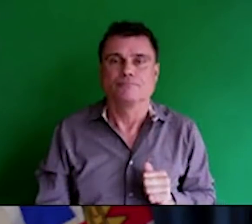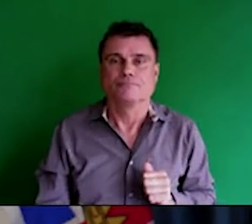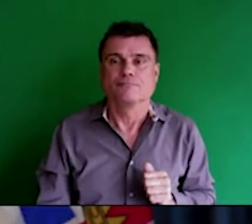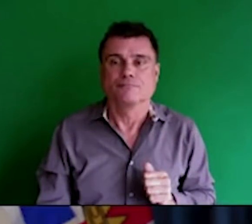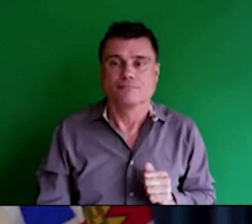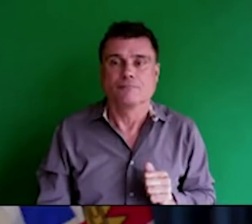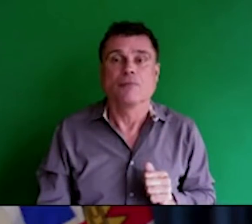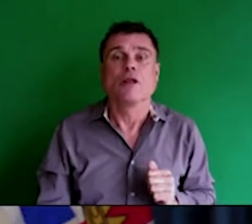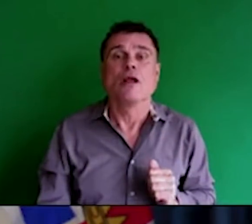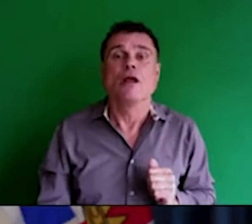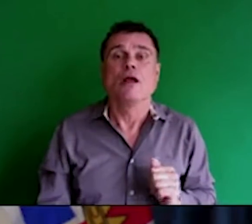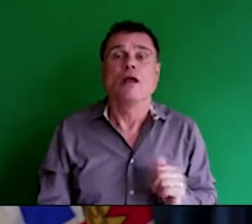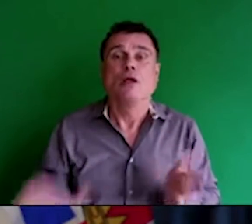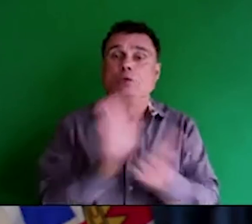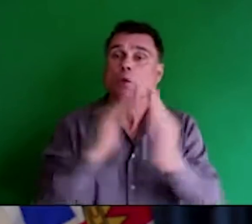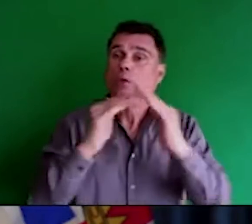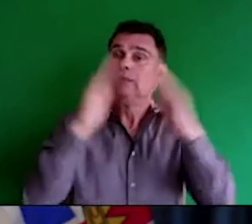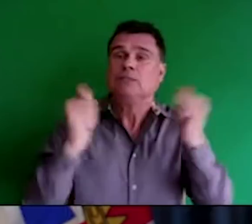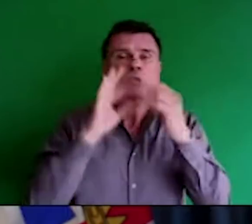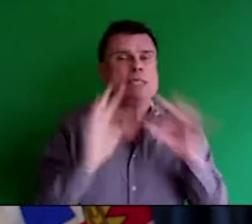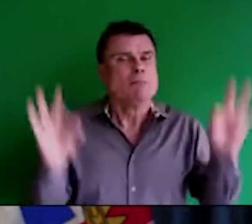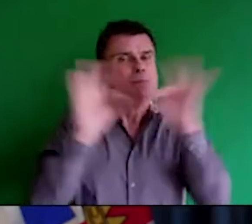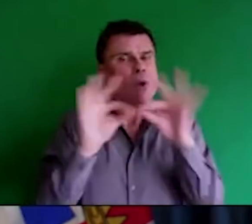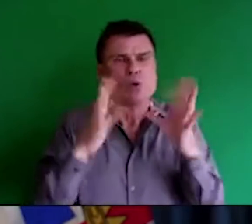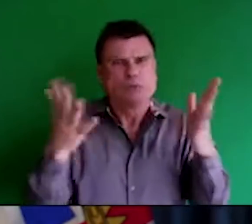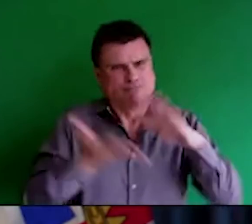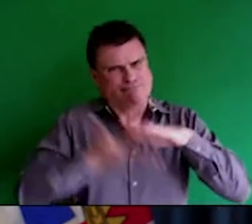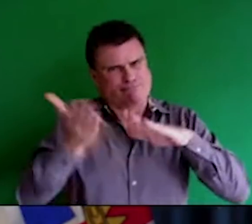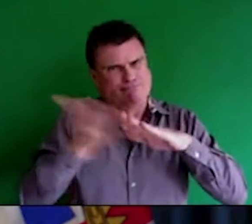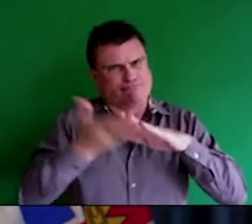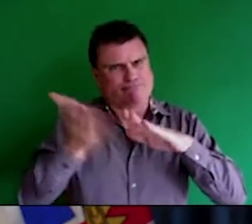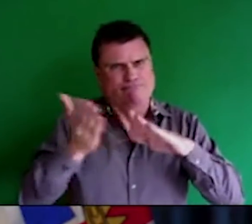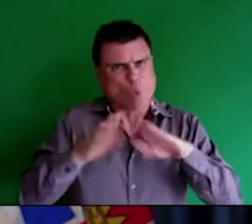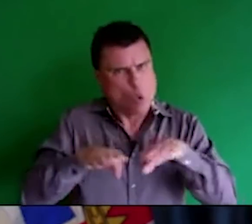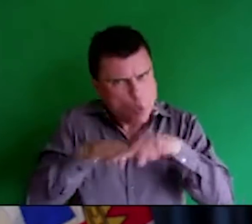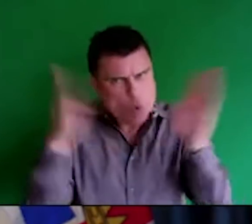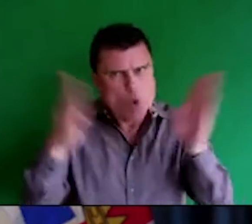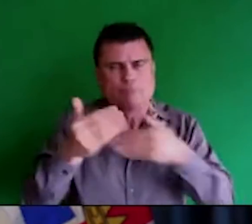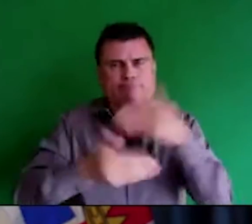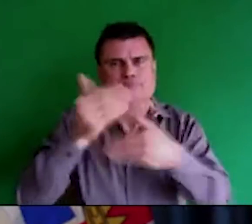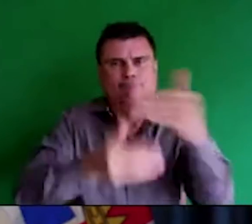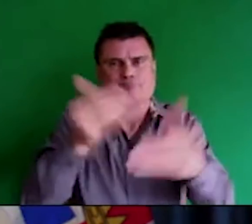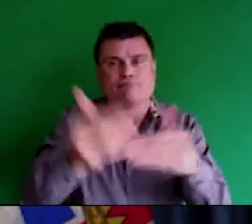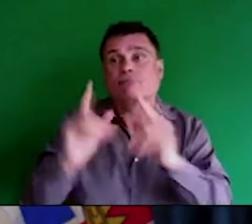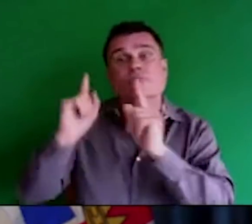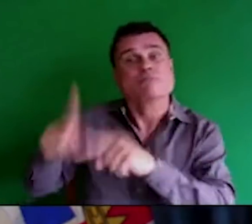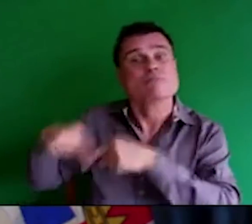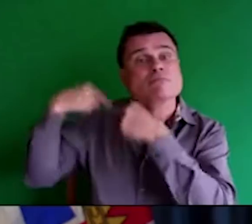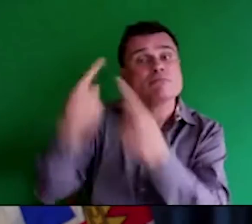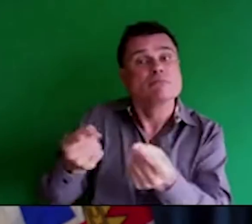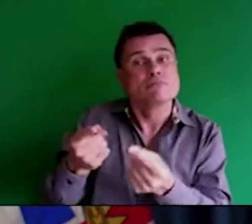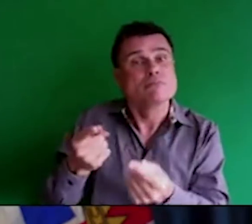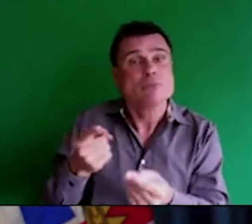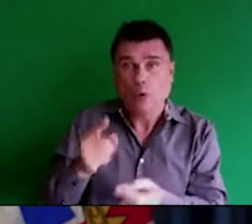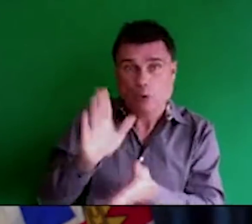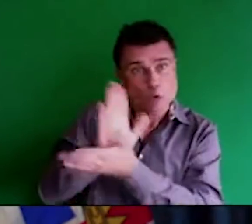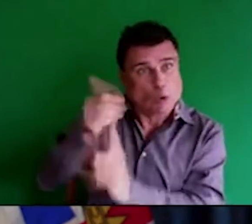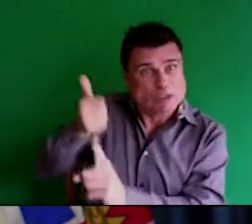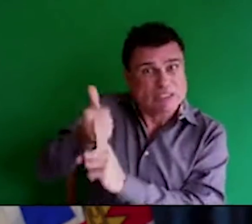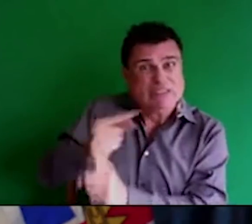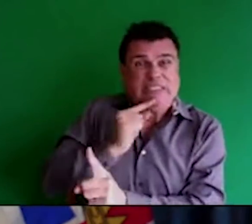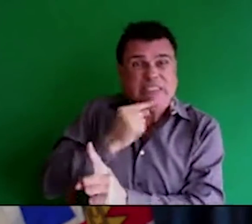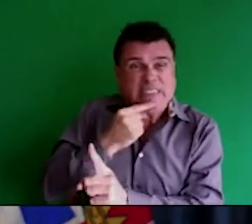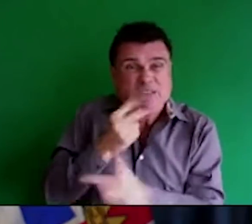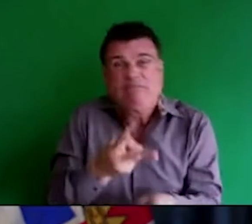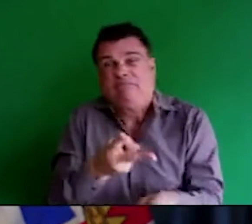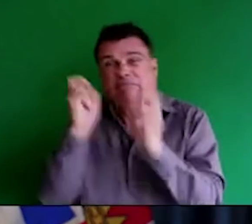system remain open, and we have not seen any serious transmissions in our system since we reopened in September. But we